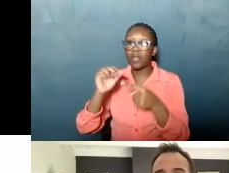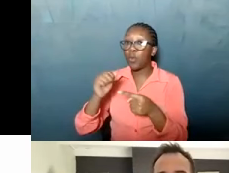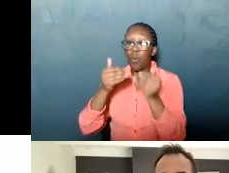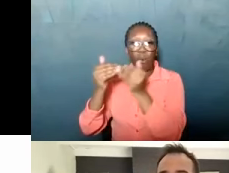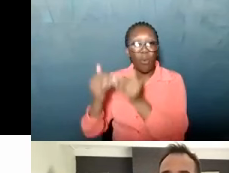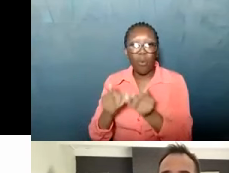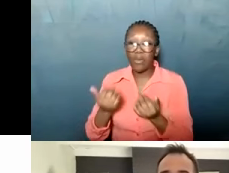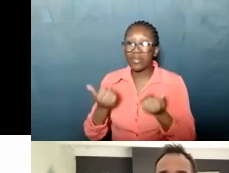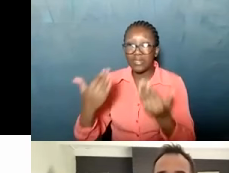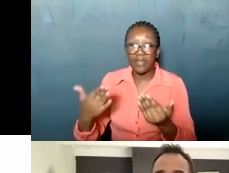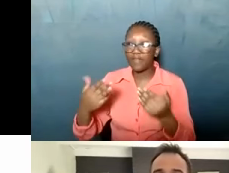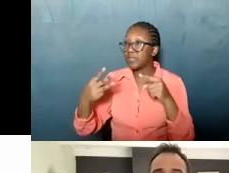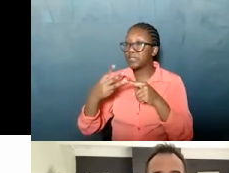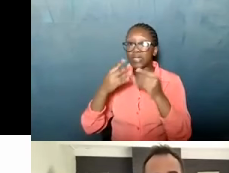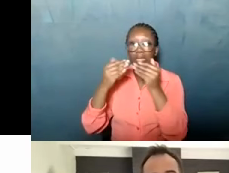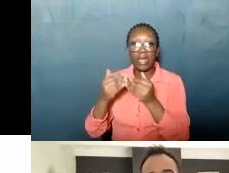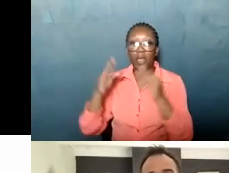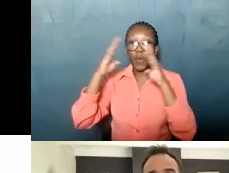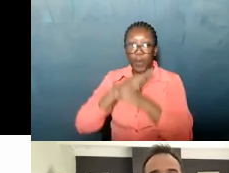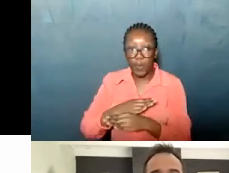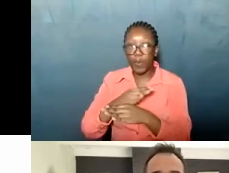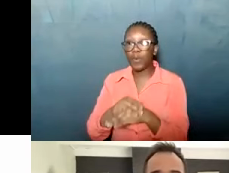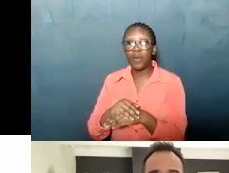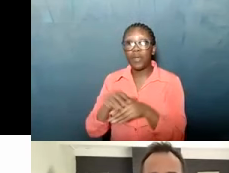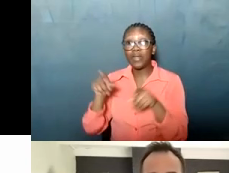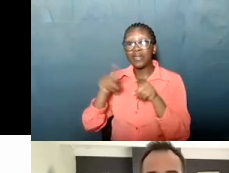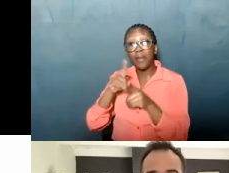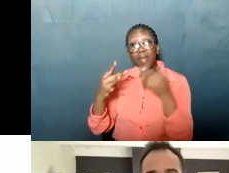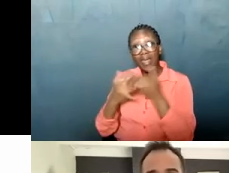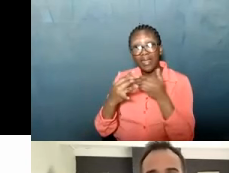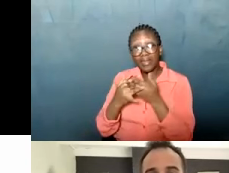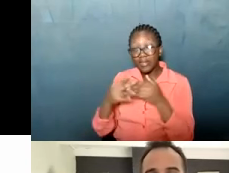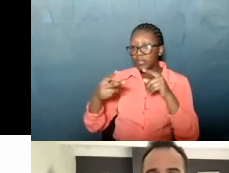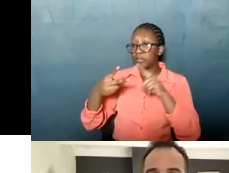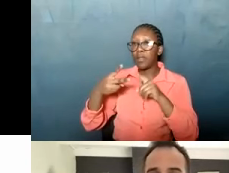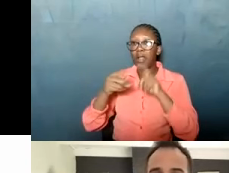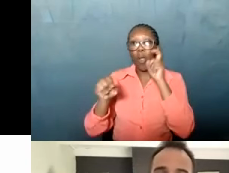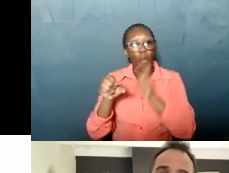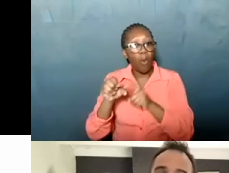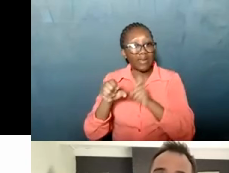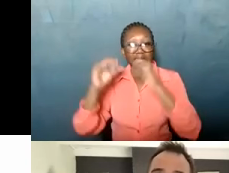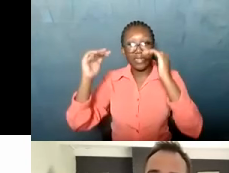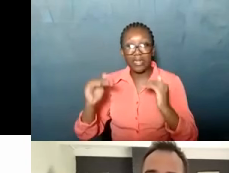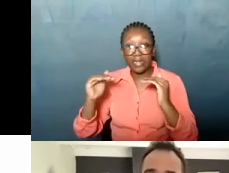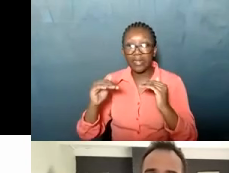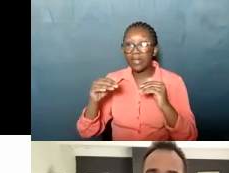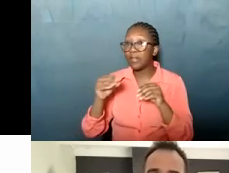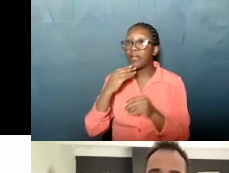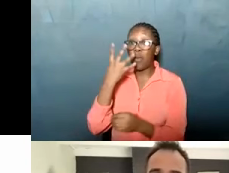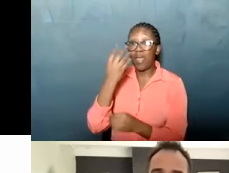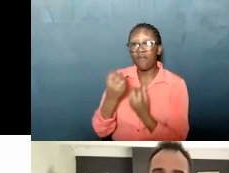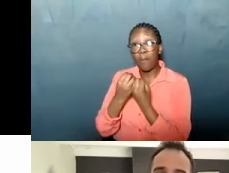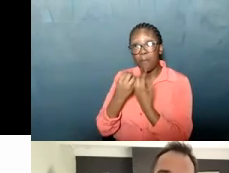is a figure illustrating the healthcare access and quality index against the years lived with disability